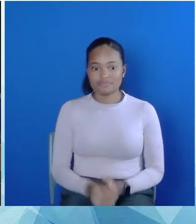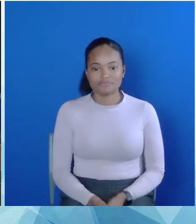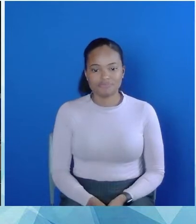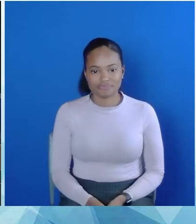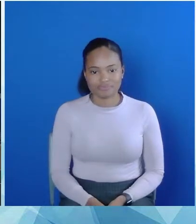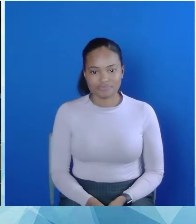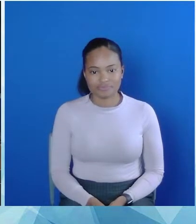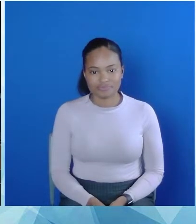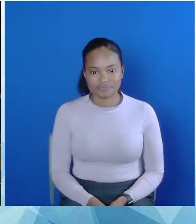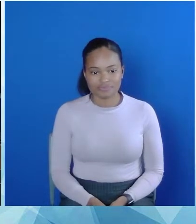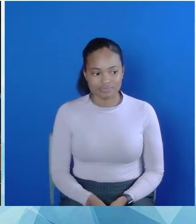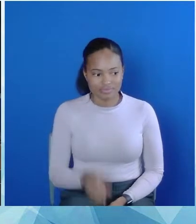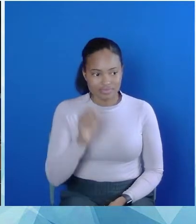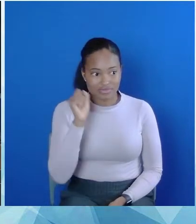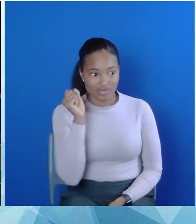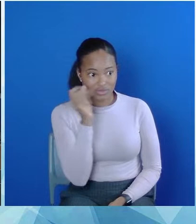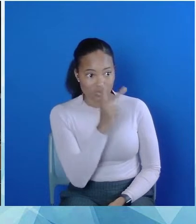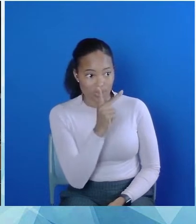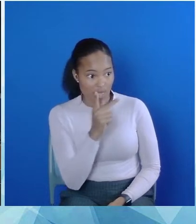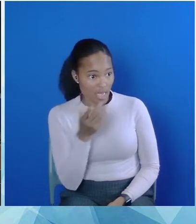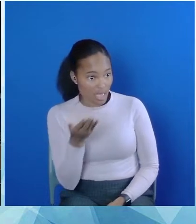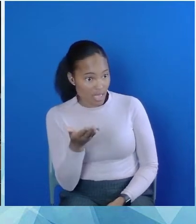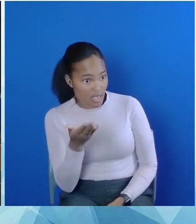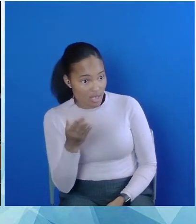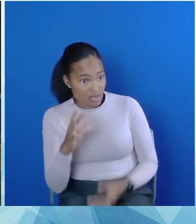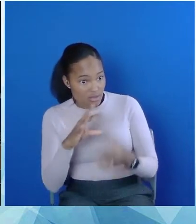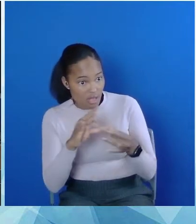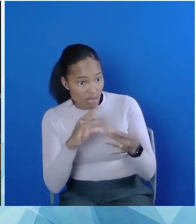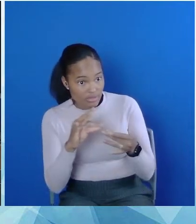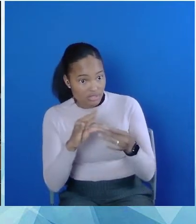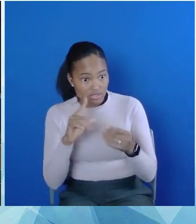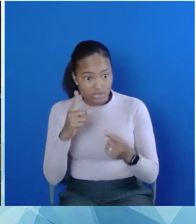Thank you. Any comments or questions?